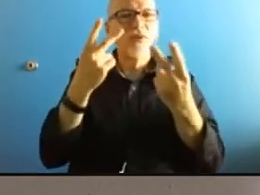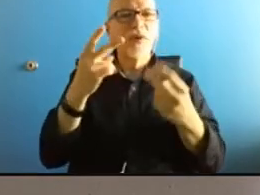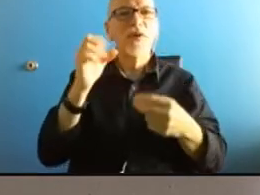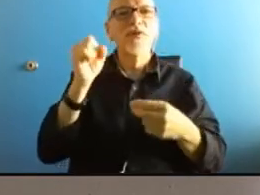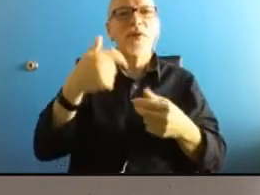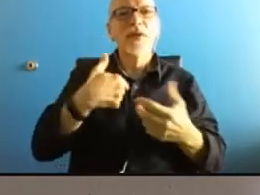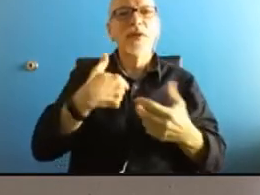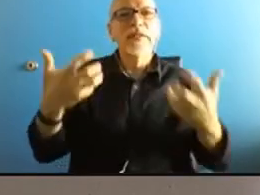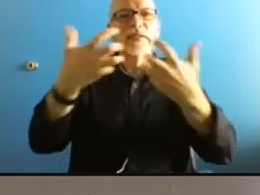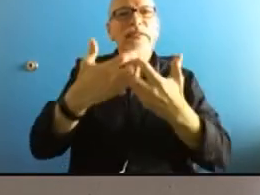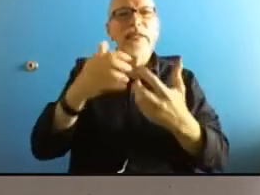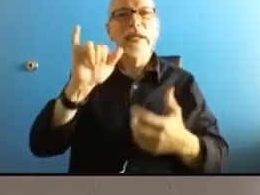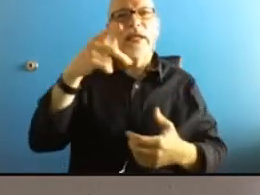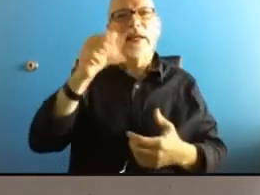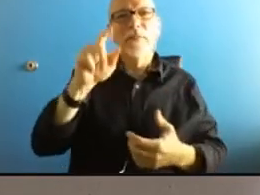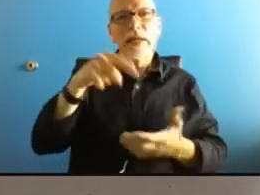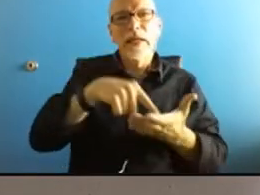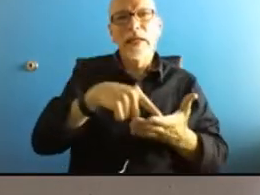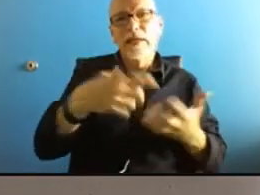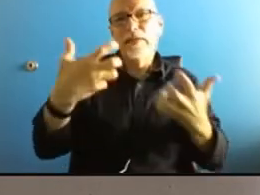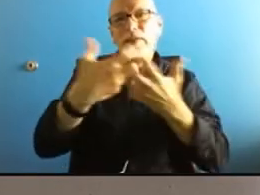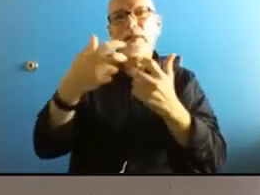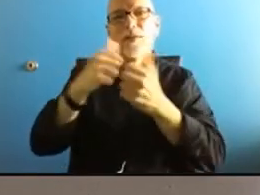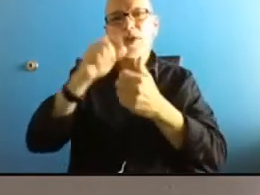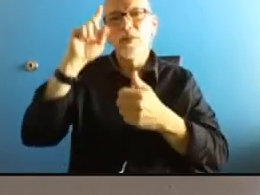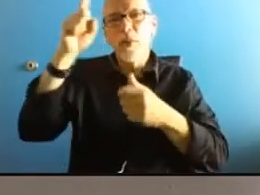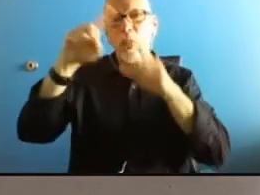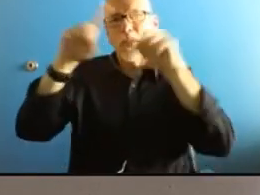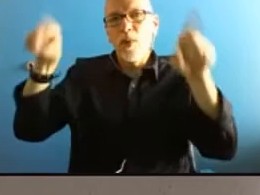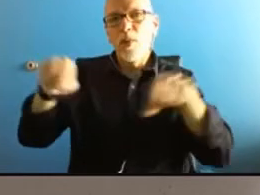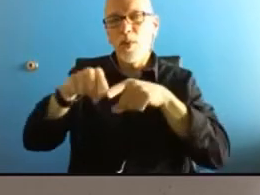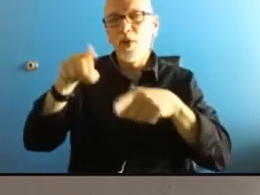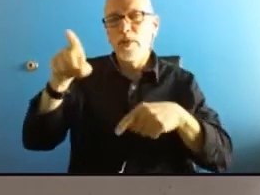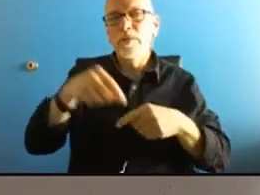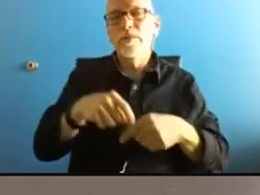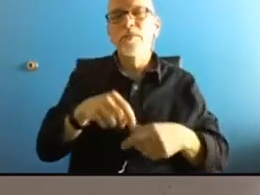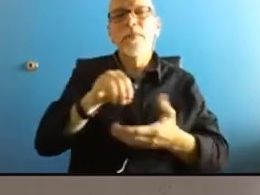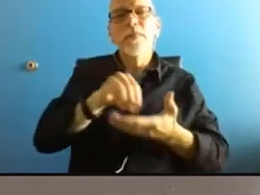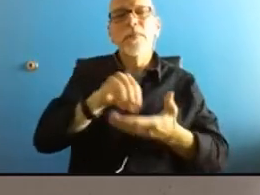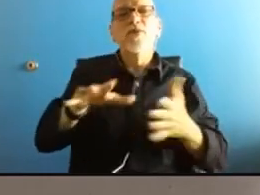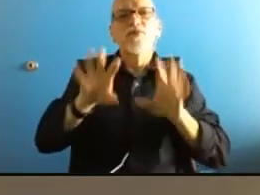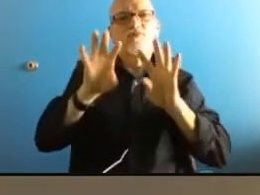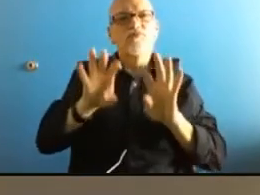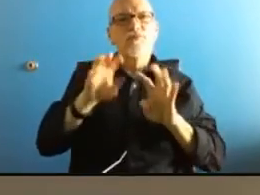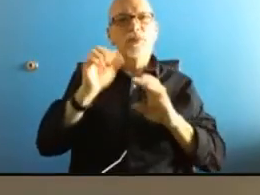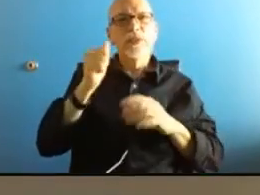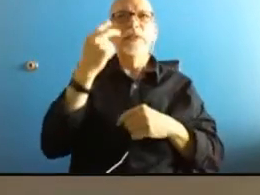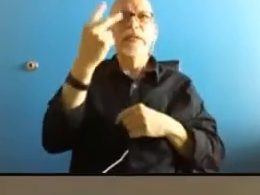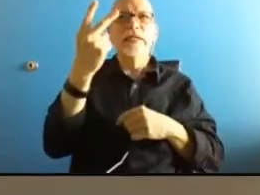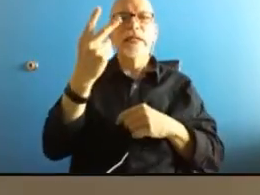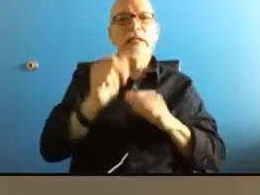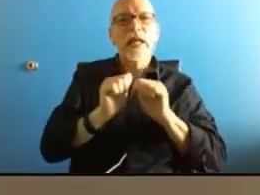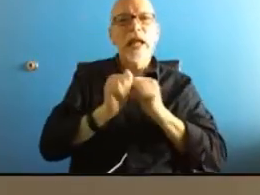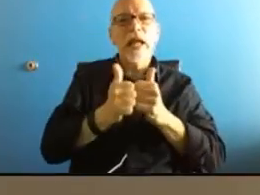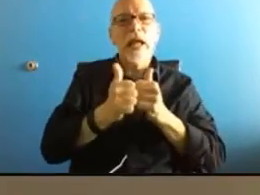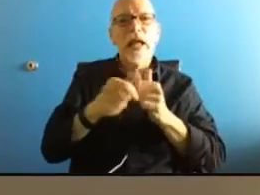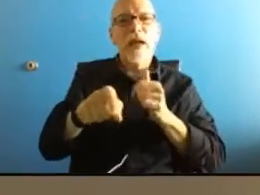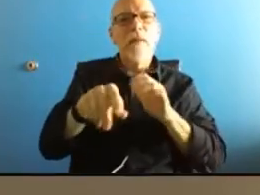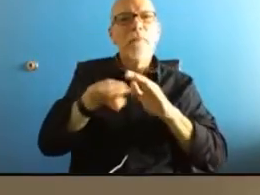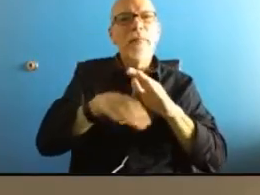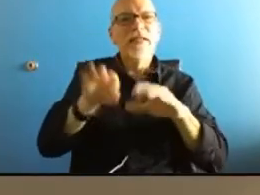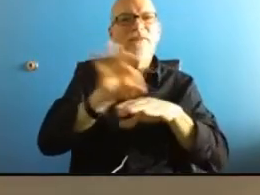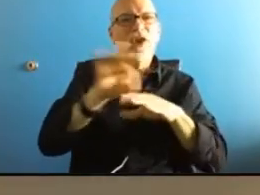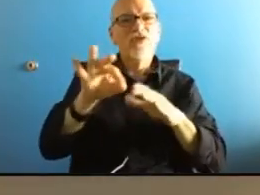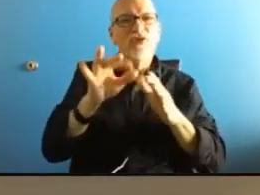the iPad to the smartboard, and the students get to see how the basic functions